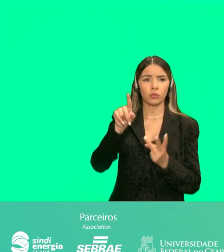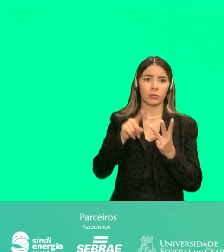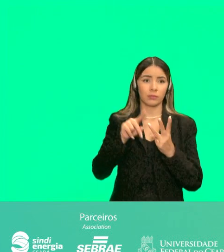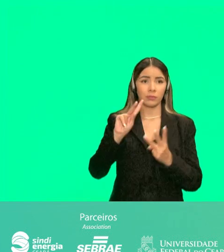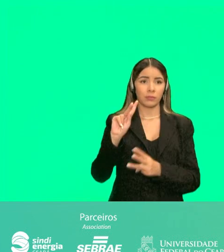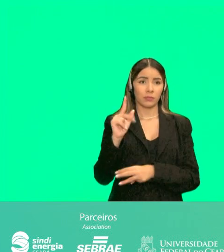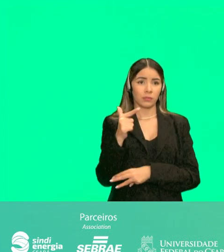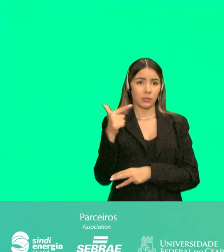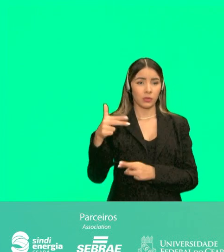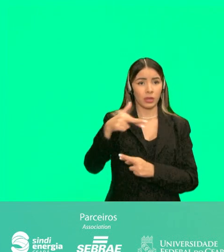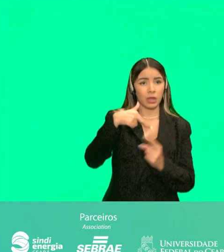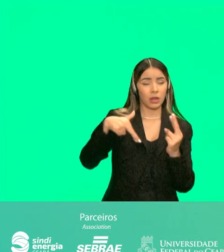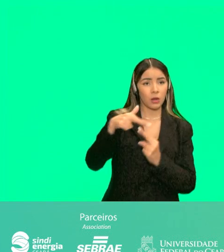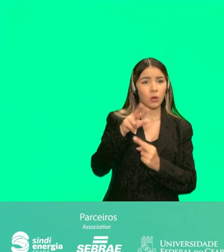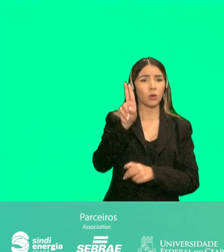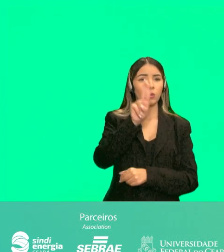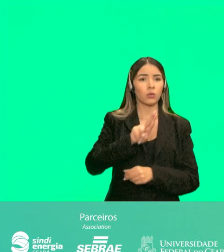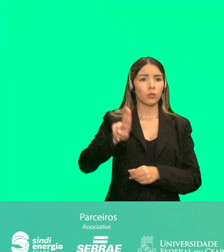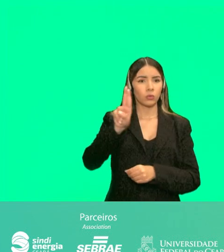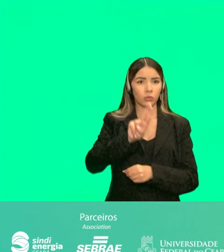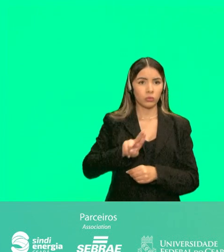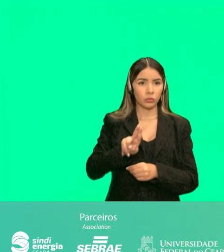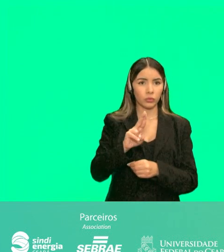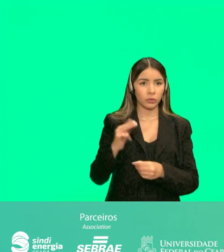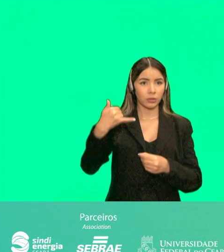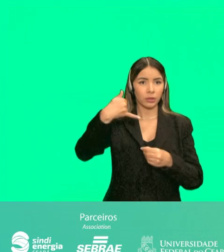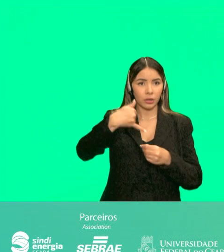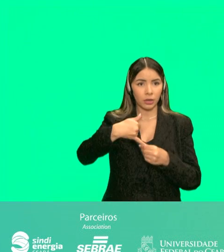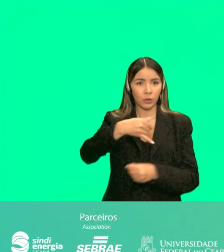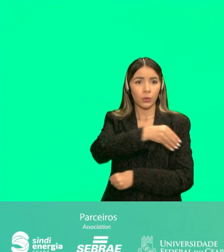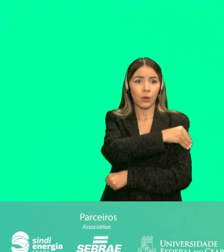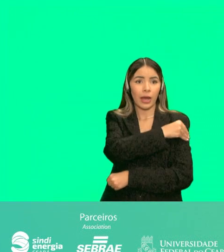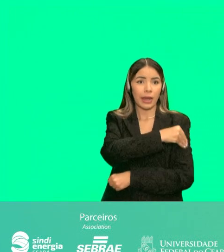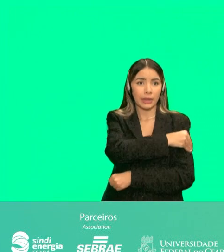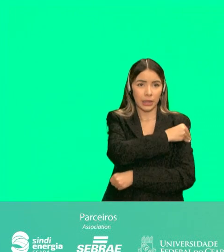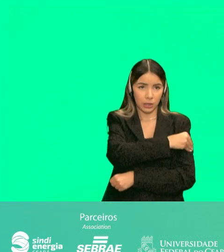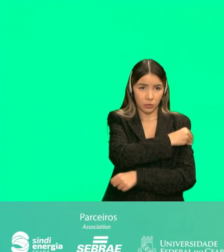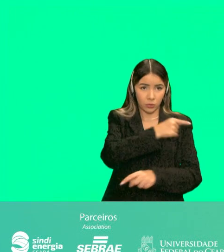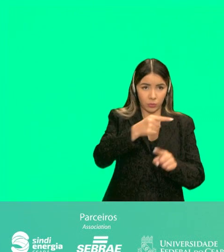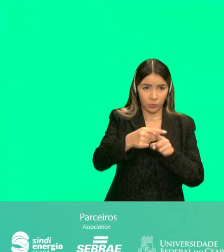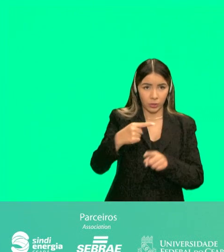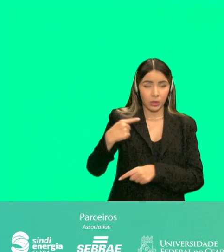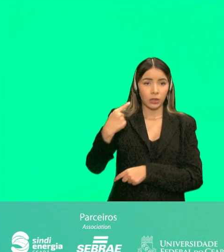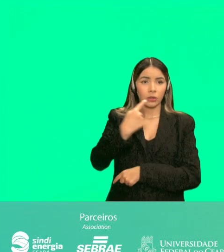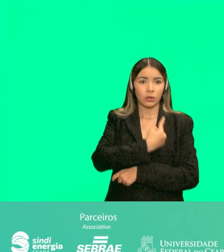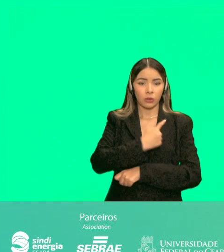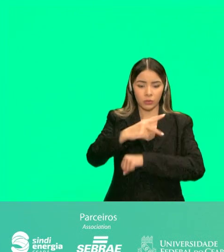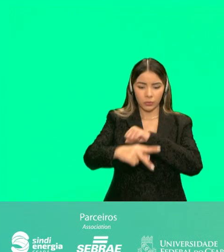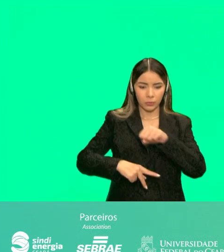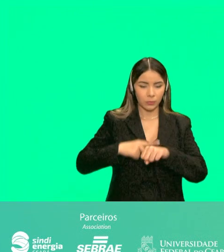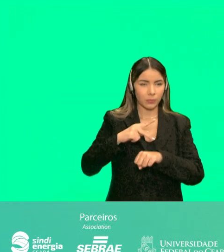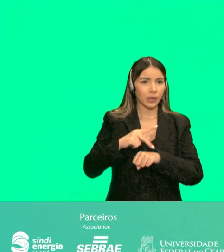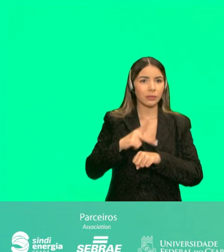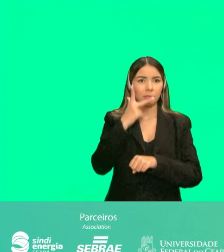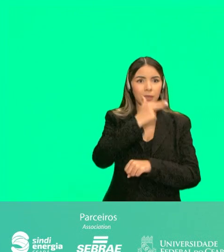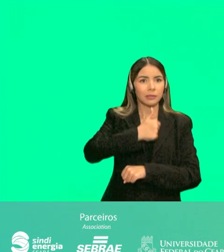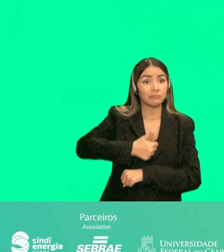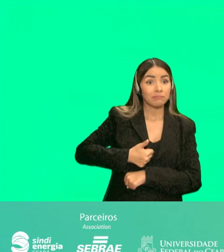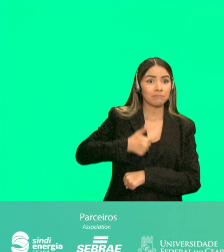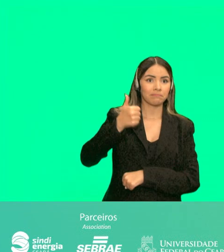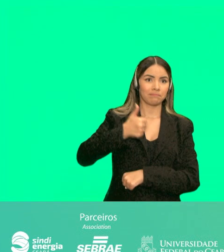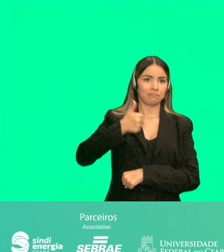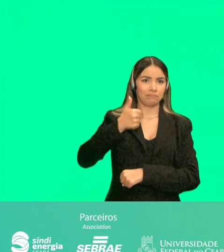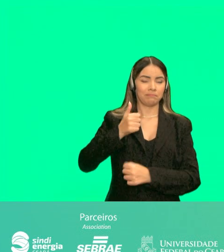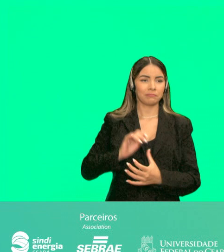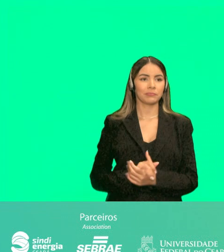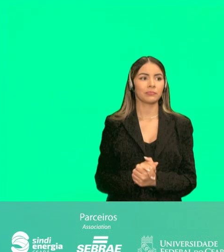Brazil, partir is da the etanol. ethanol production Aqui leader. vamos ser diferente, né? Nosso país é Uh, um dos and líderes. as the hydrogen is